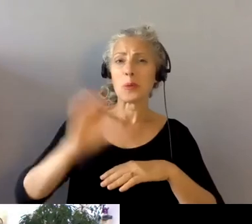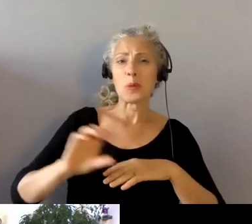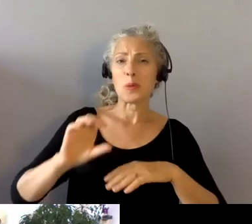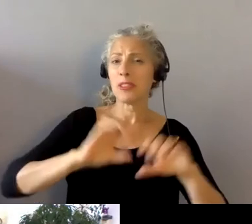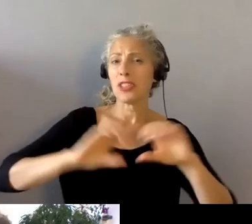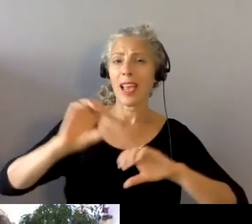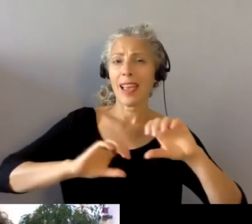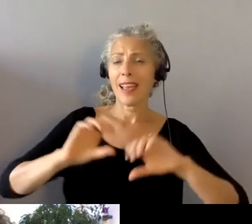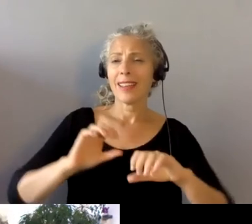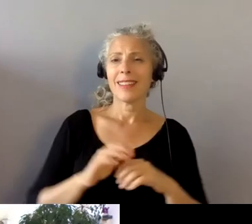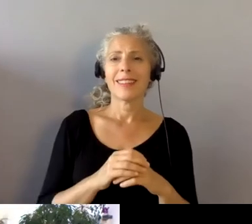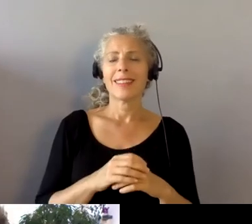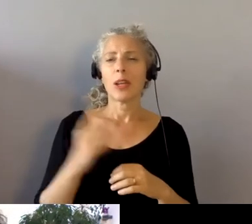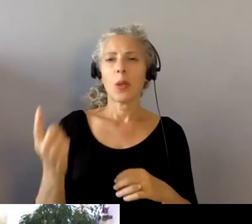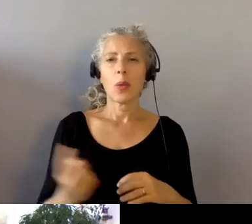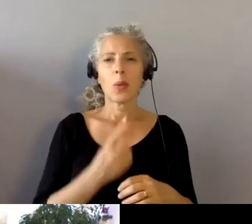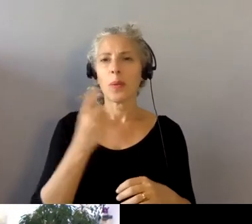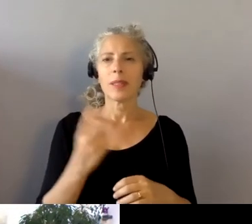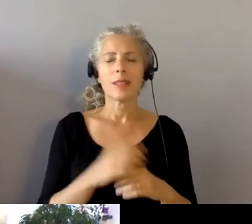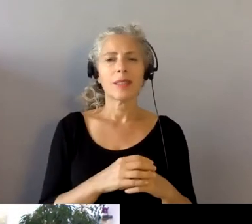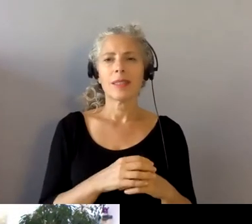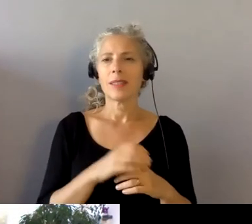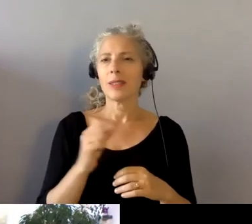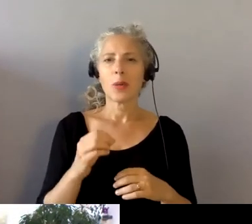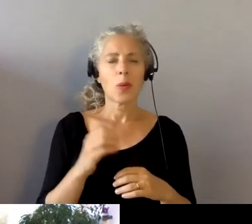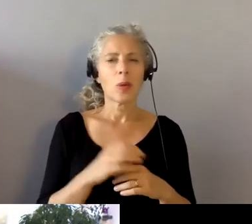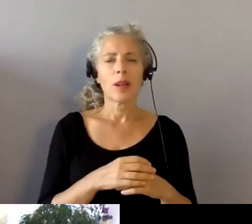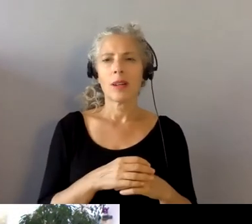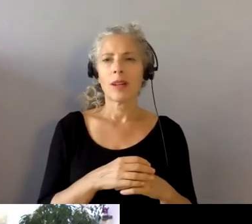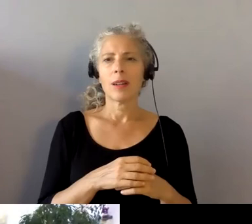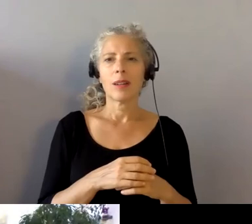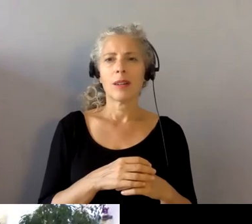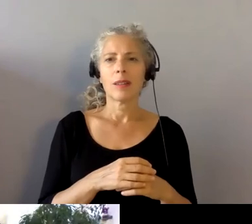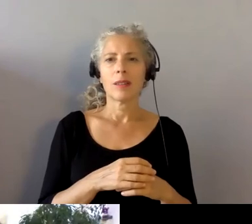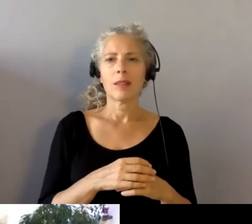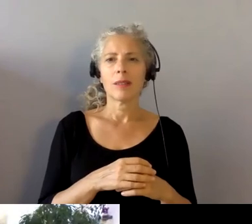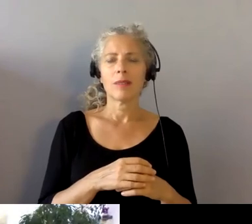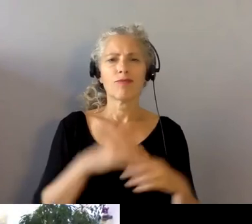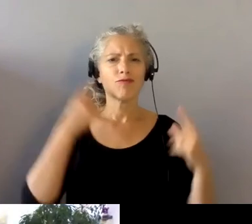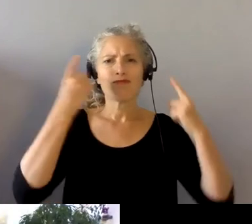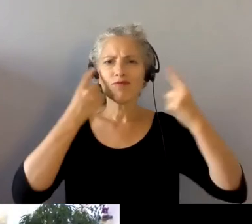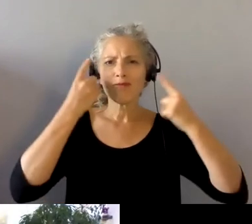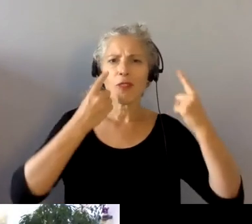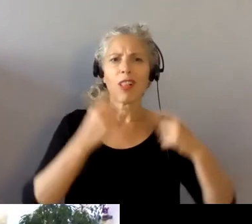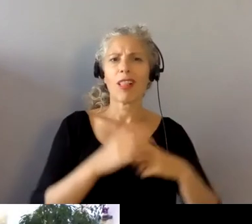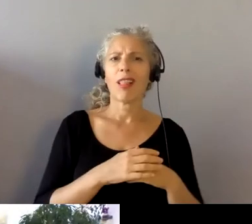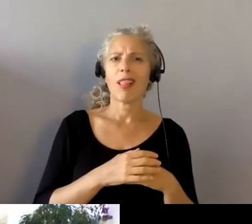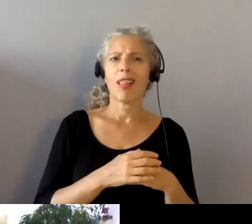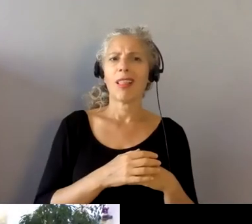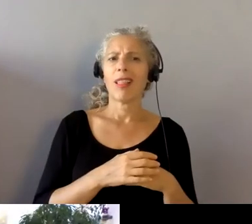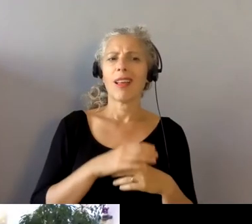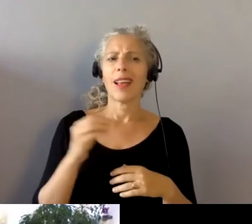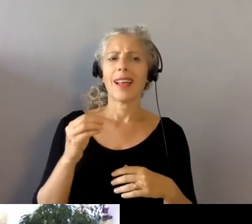other spaces, you always just are so incredibly thoughtful. And again, that was something that came